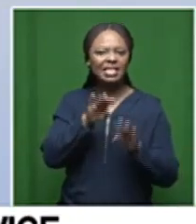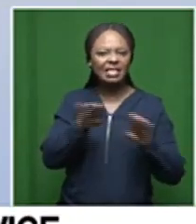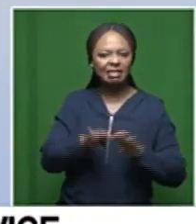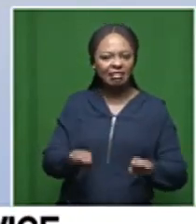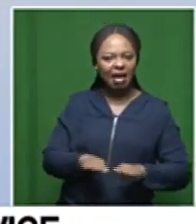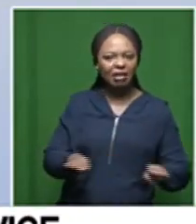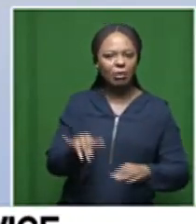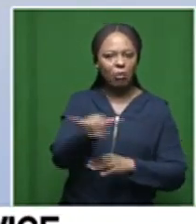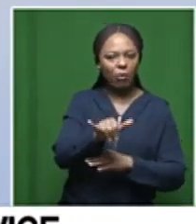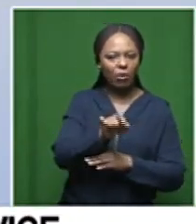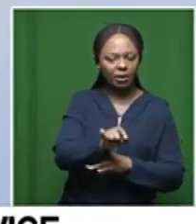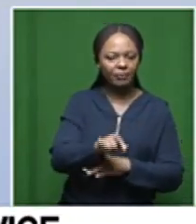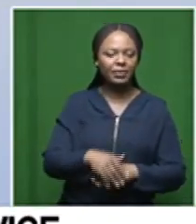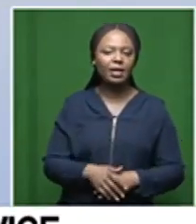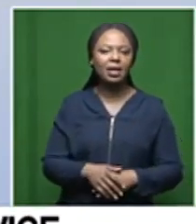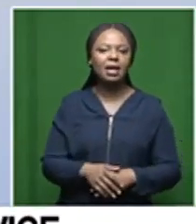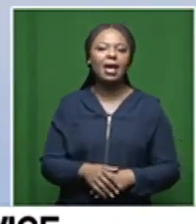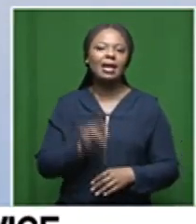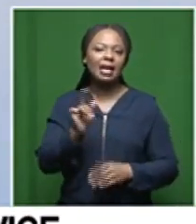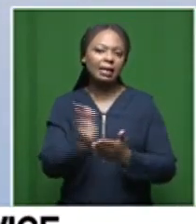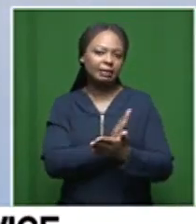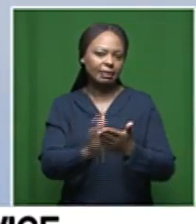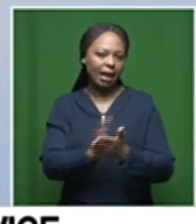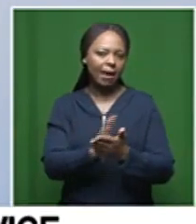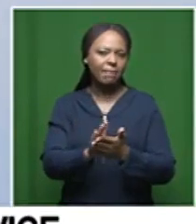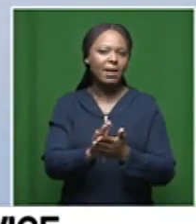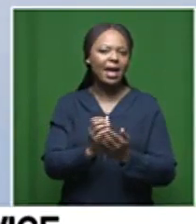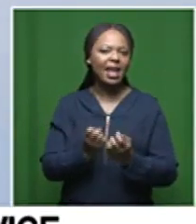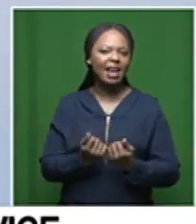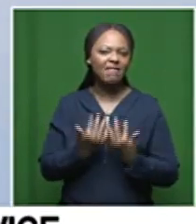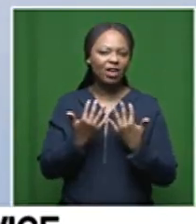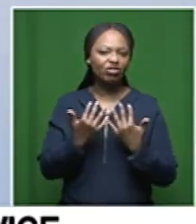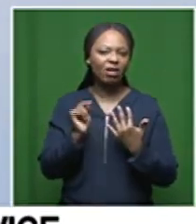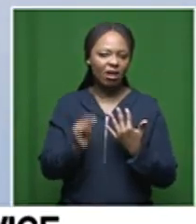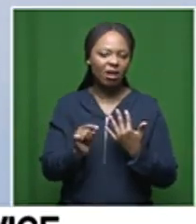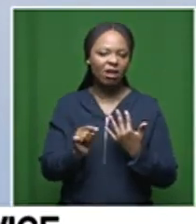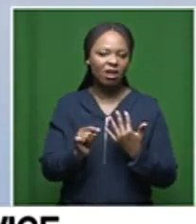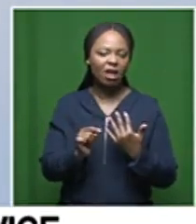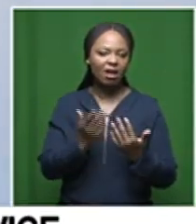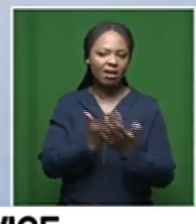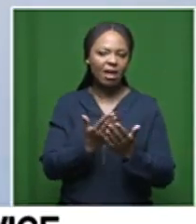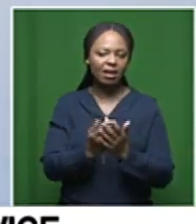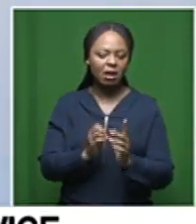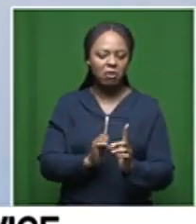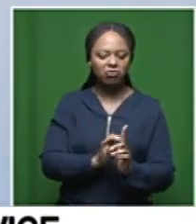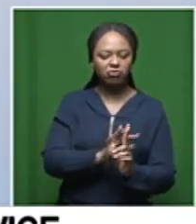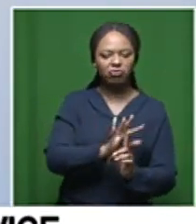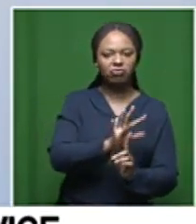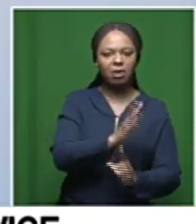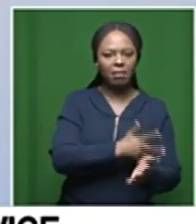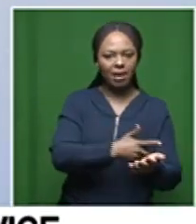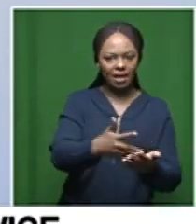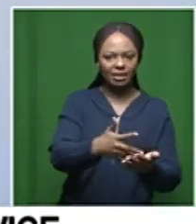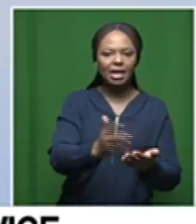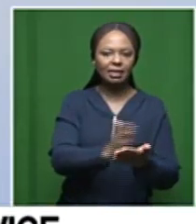or let me say infections that can be transmitted in the blood are the ones that would preclude one from donating